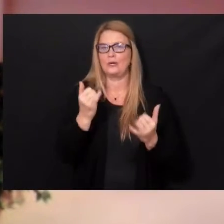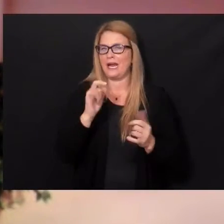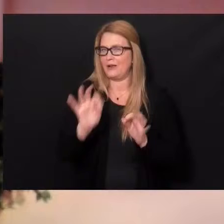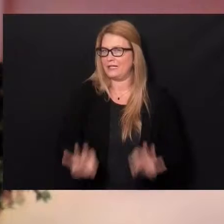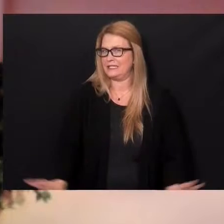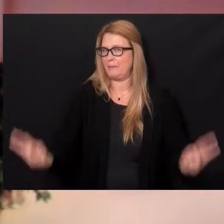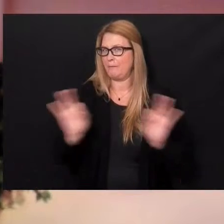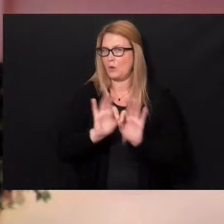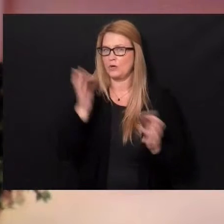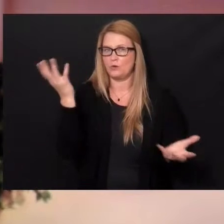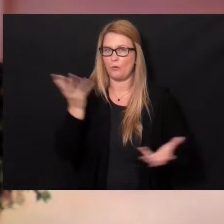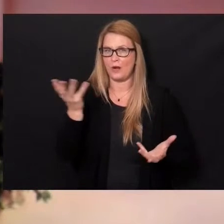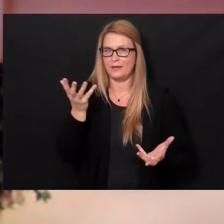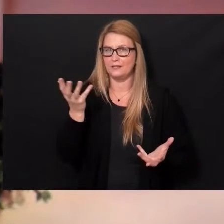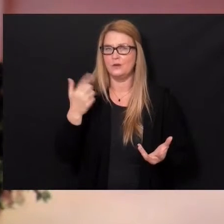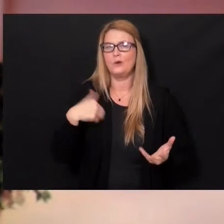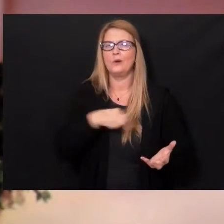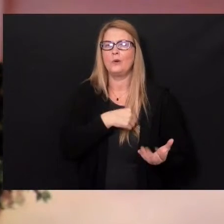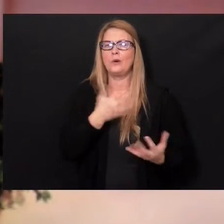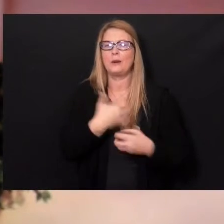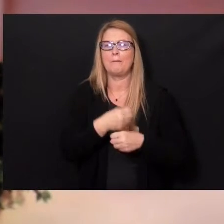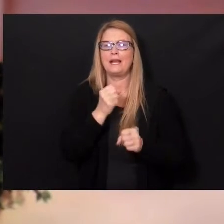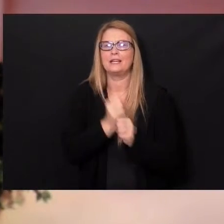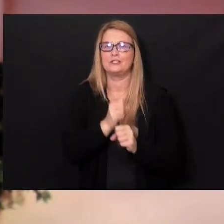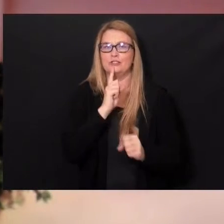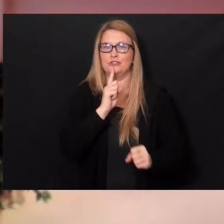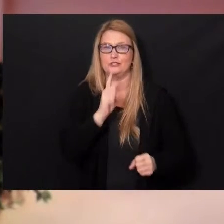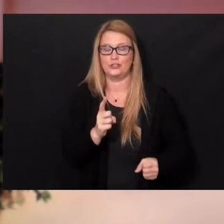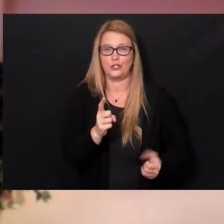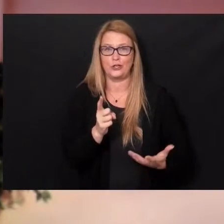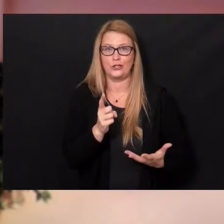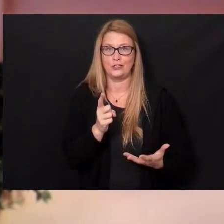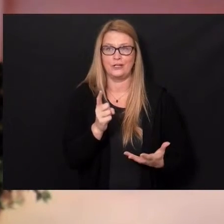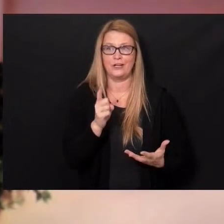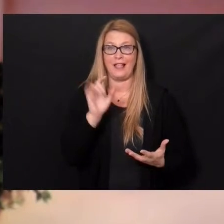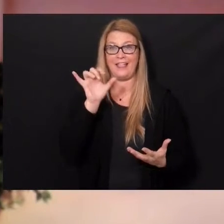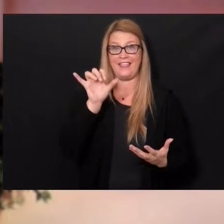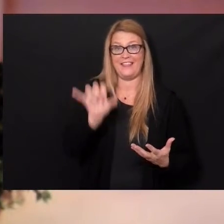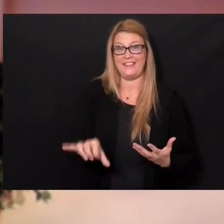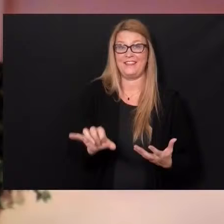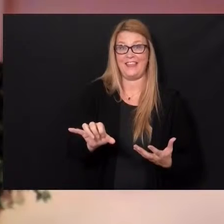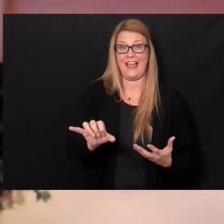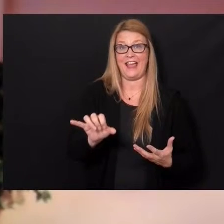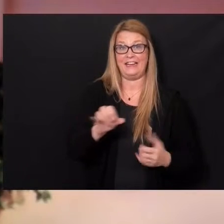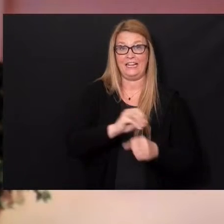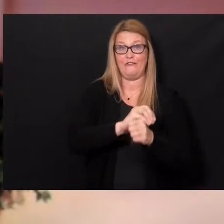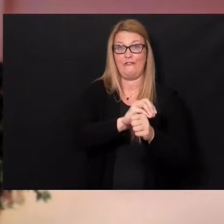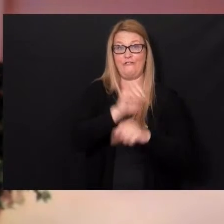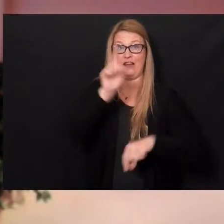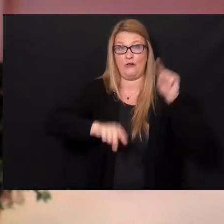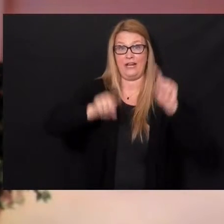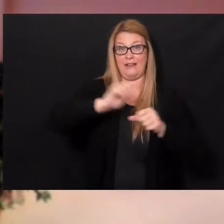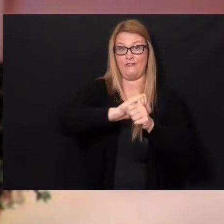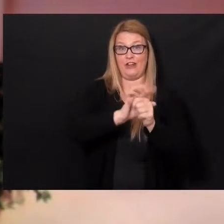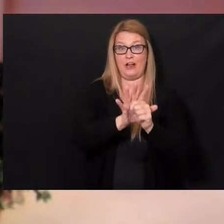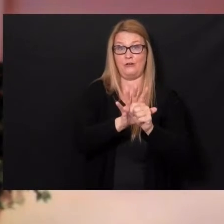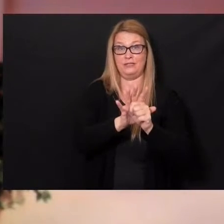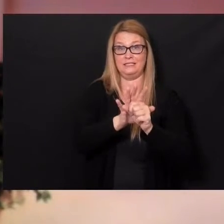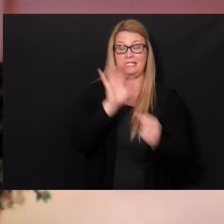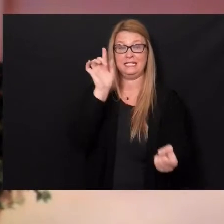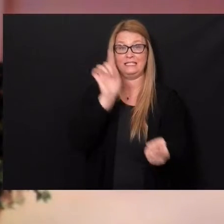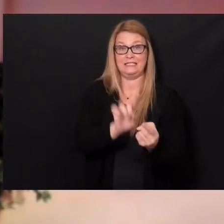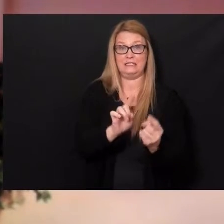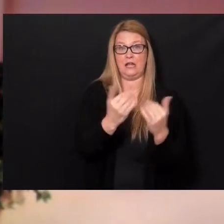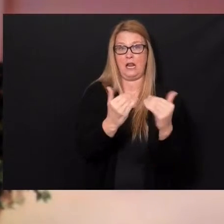important here, is we want to make sure that this virus stays as limited as possible. And if it's